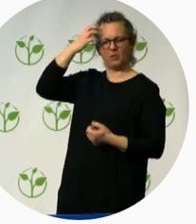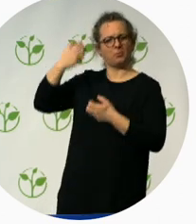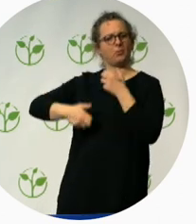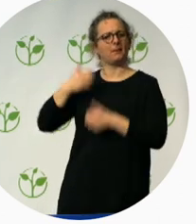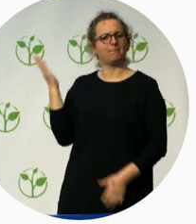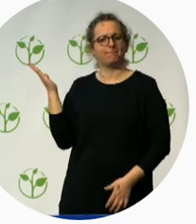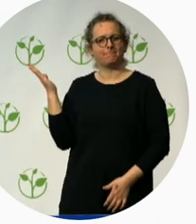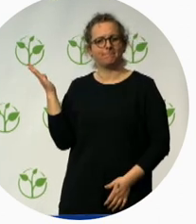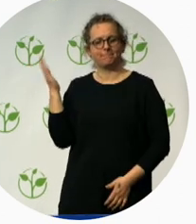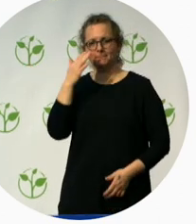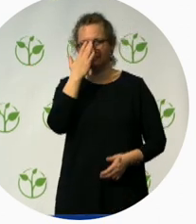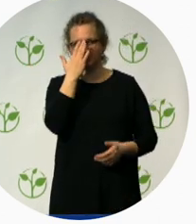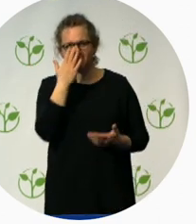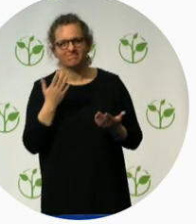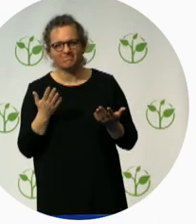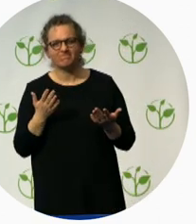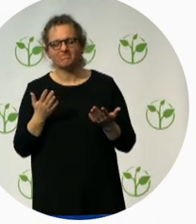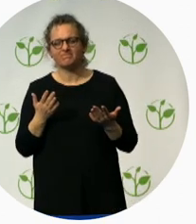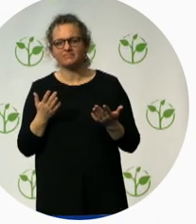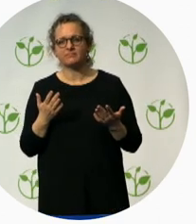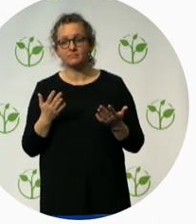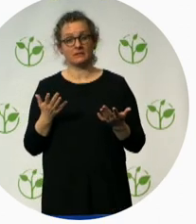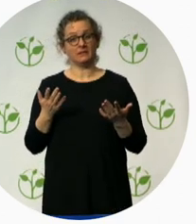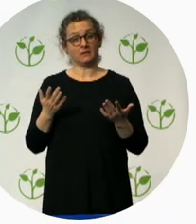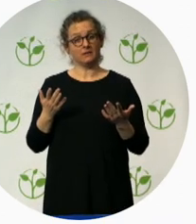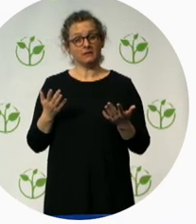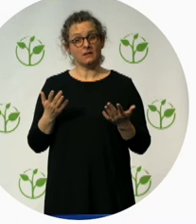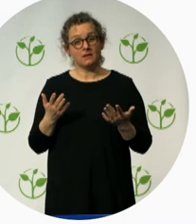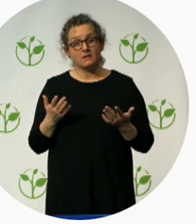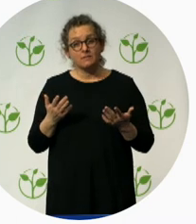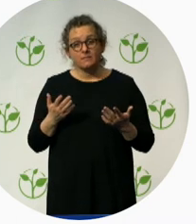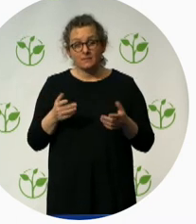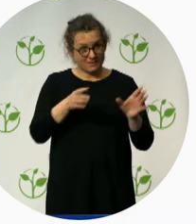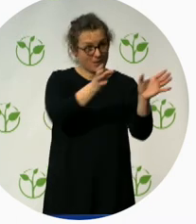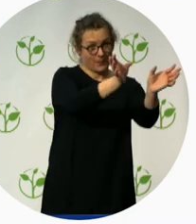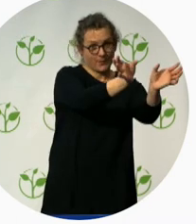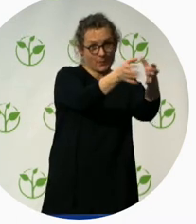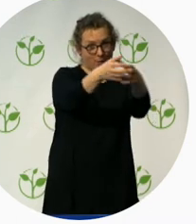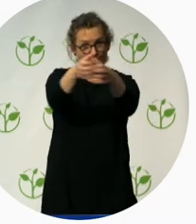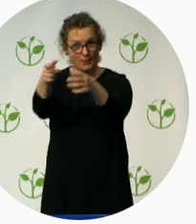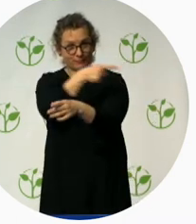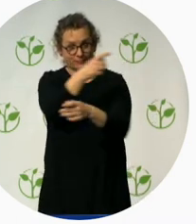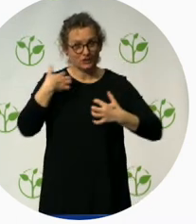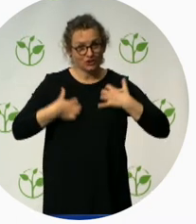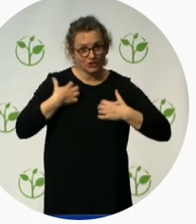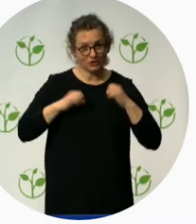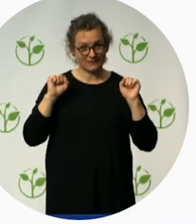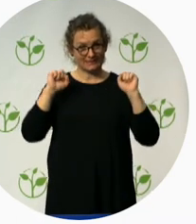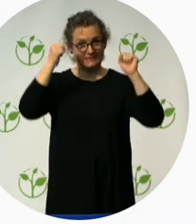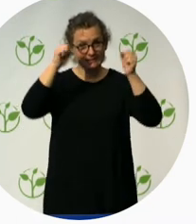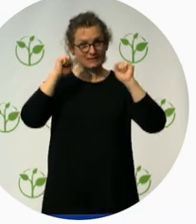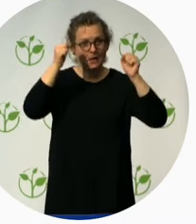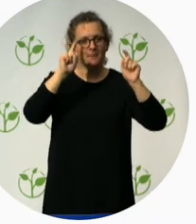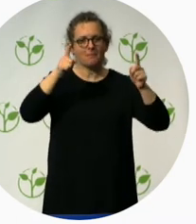involvement of stakeholders, making the connection to the politics and the labor market, not to forget. So that the labor